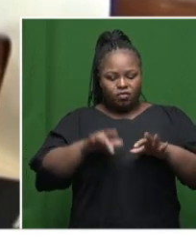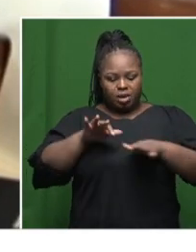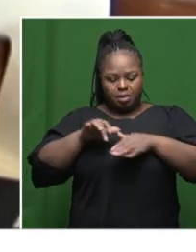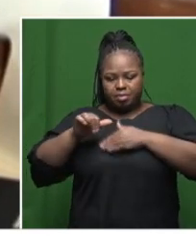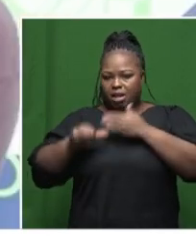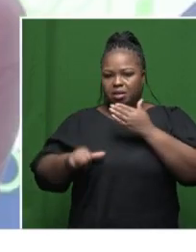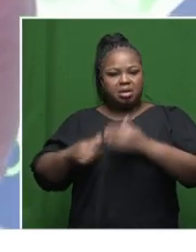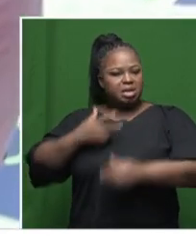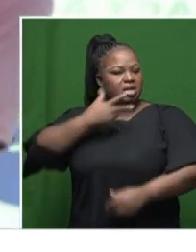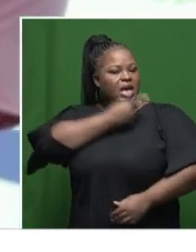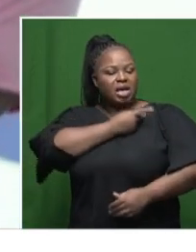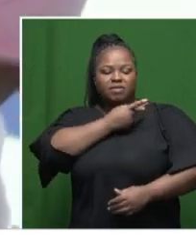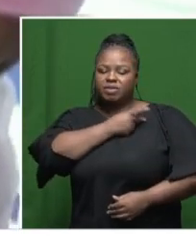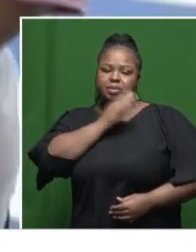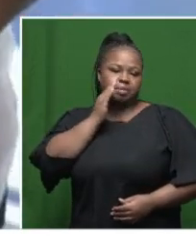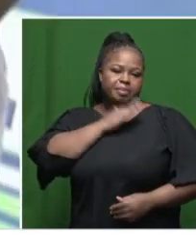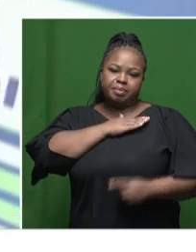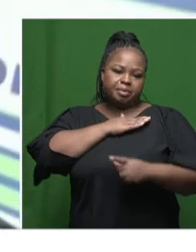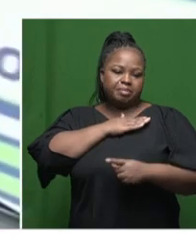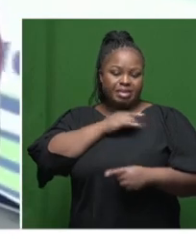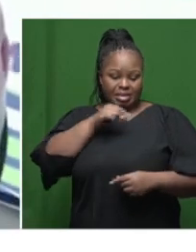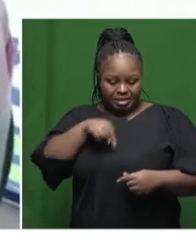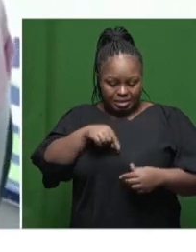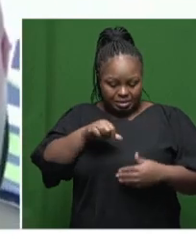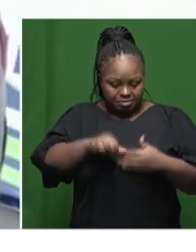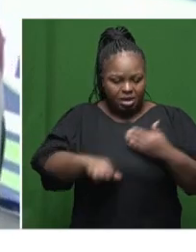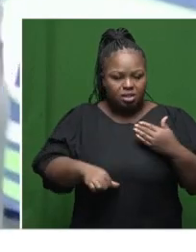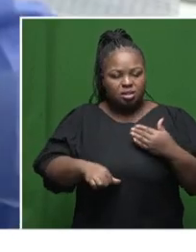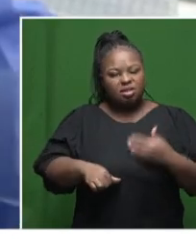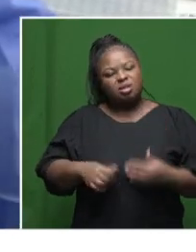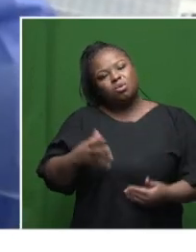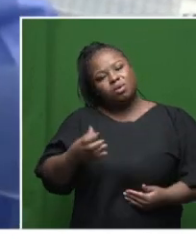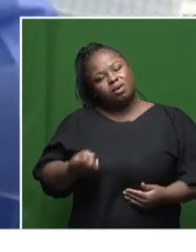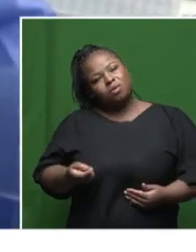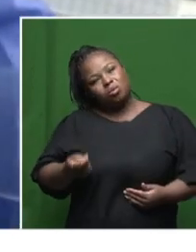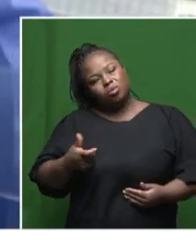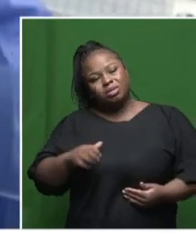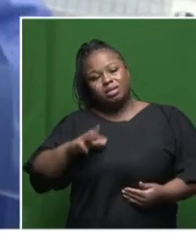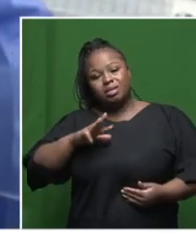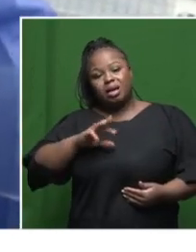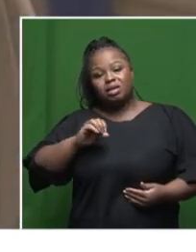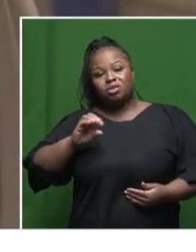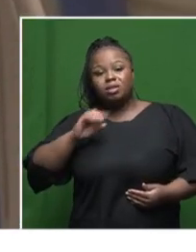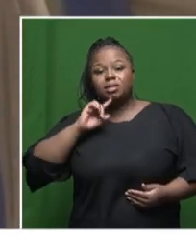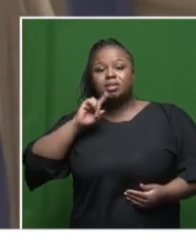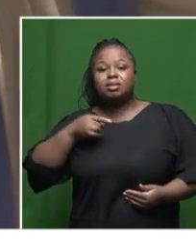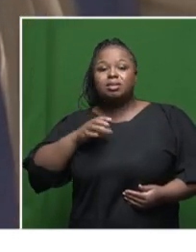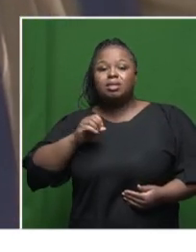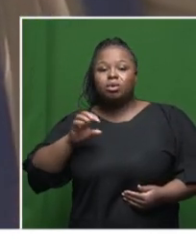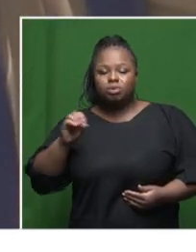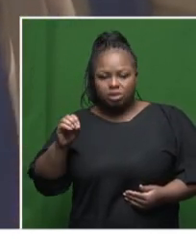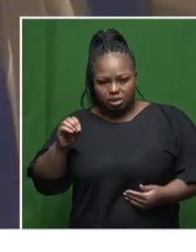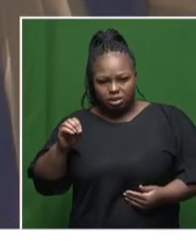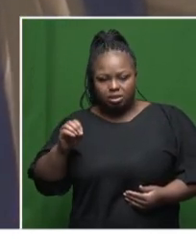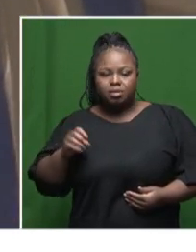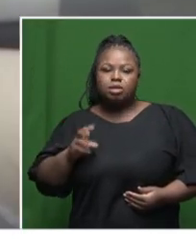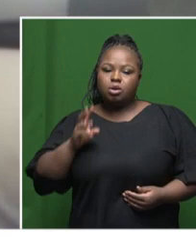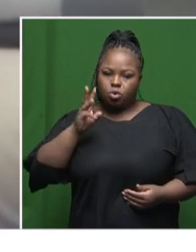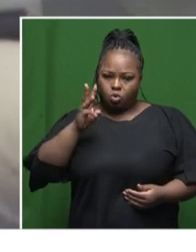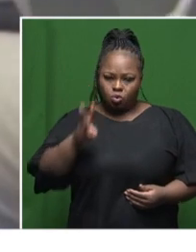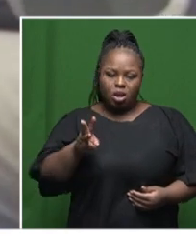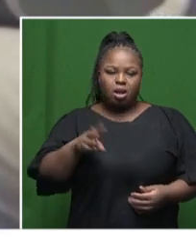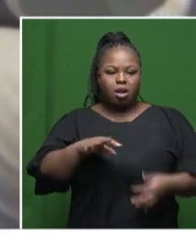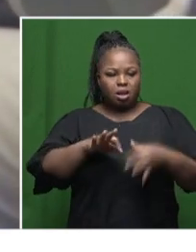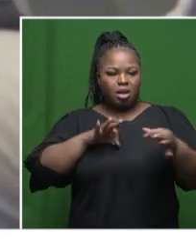vaccine that were expiring. But this month, we've got about just about 900,000 doses, which will expire if they're not going